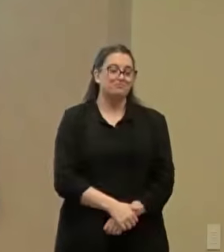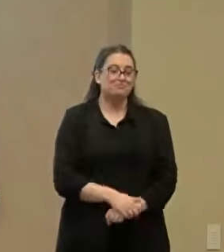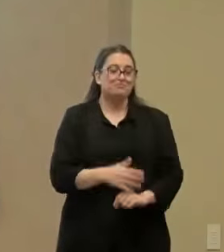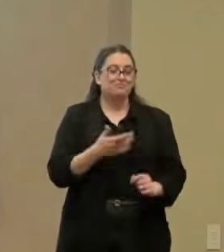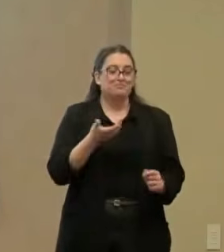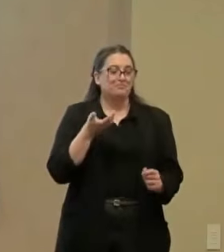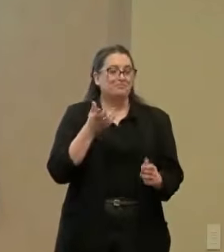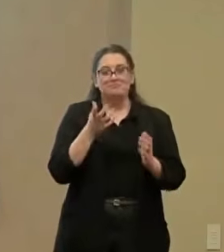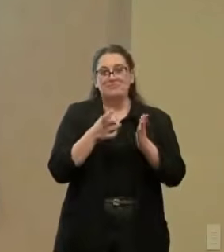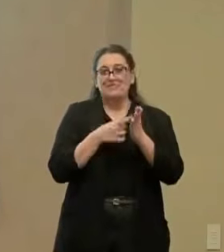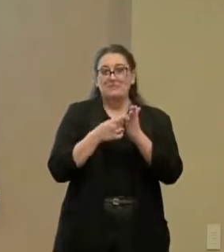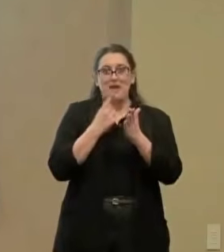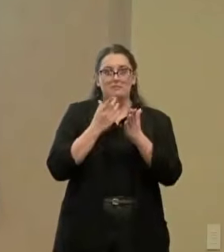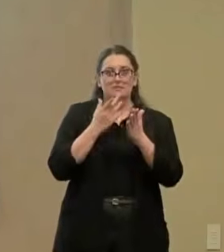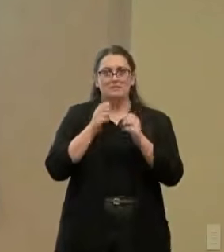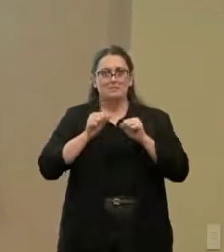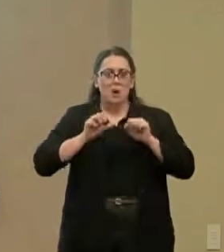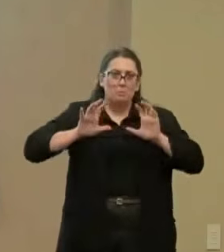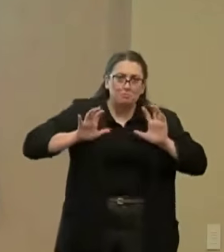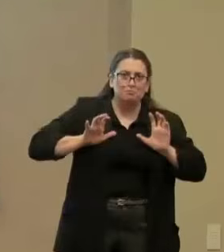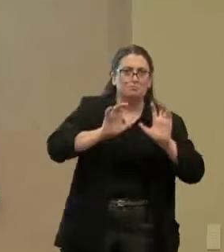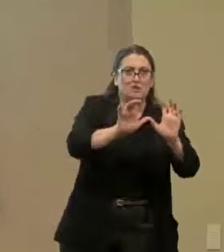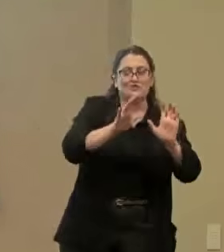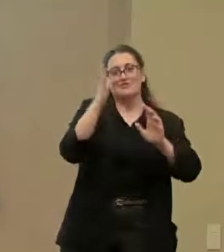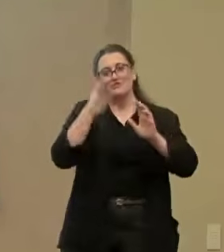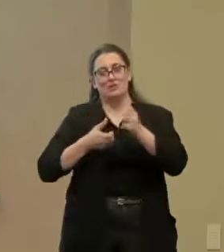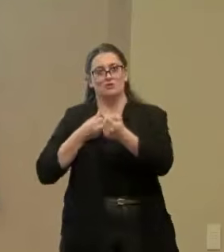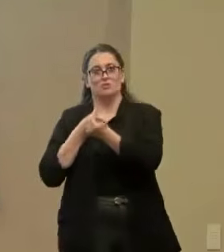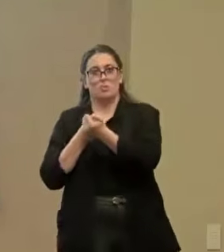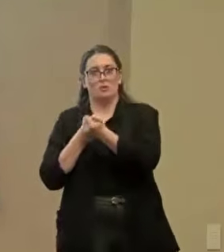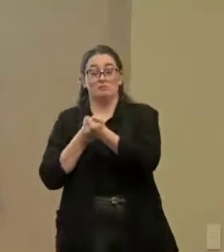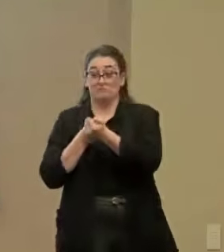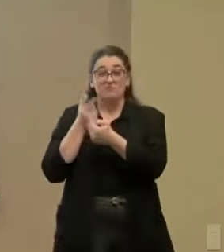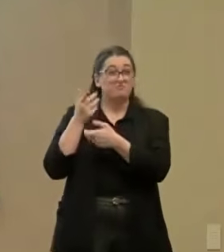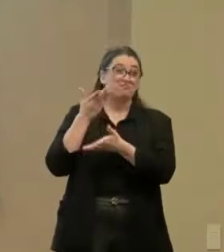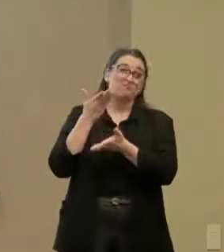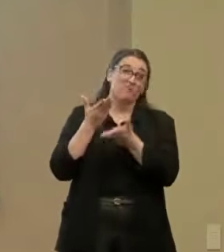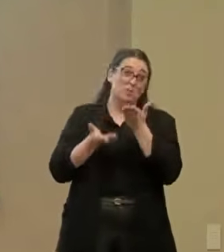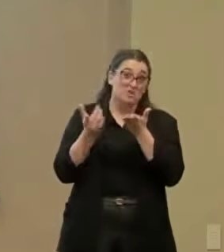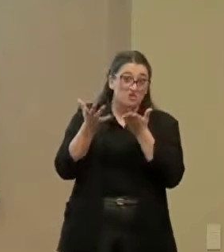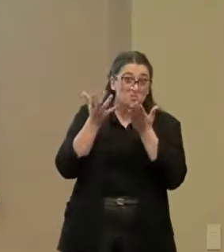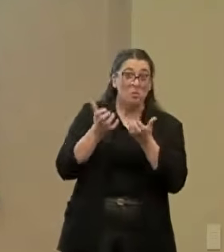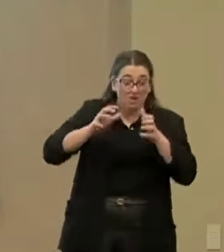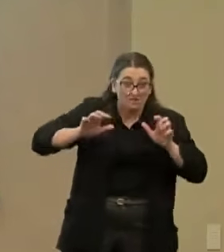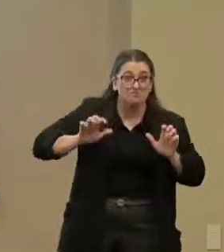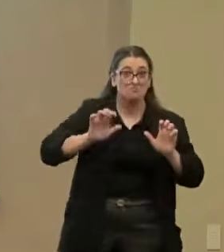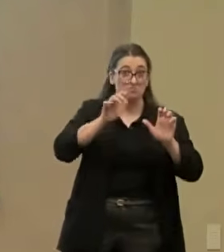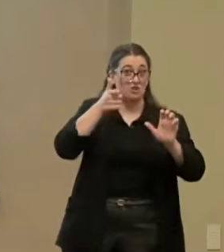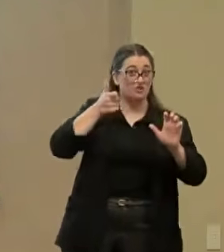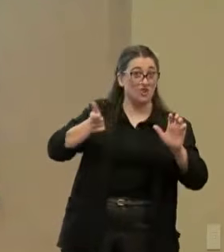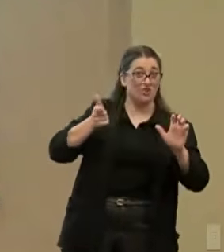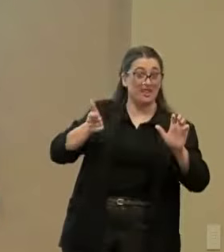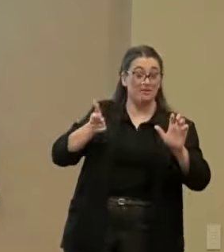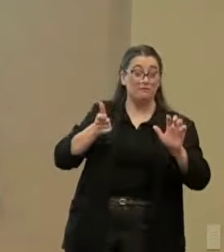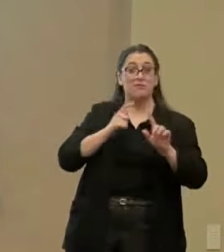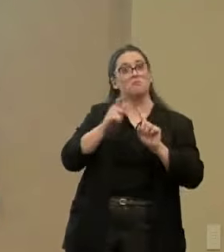and like push/support that maybe she wants to push herself to do more, but we